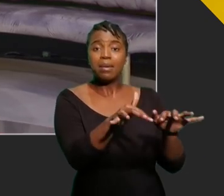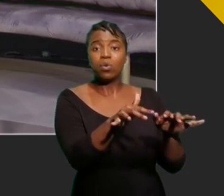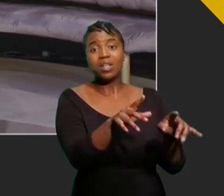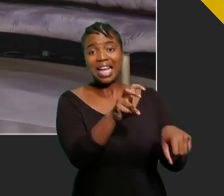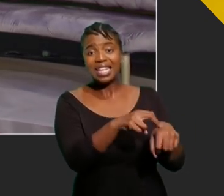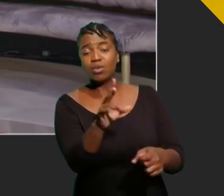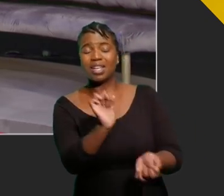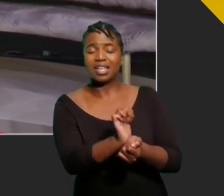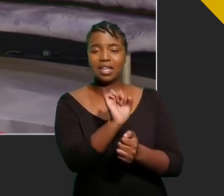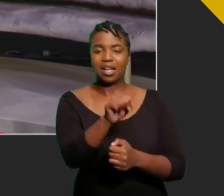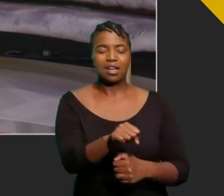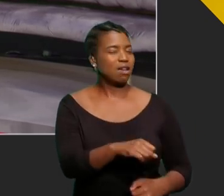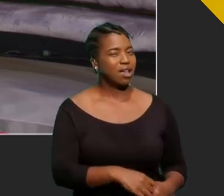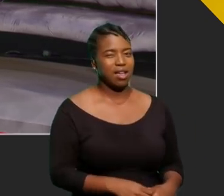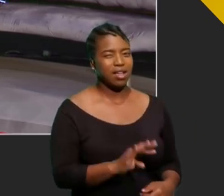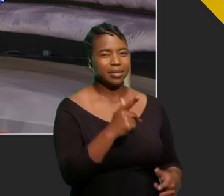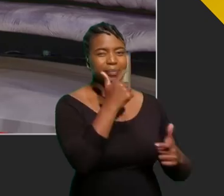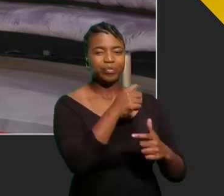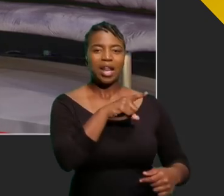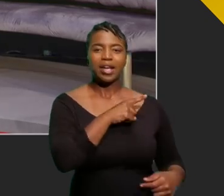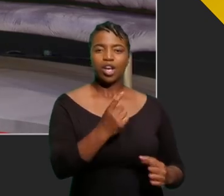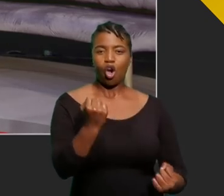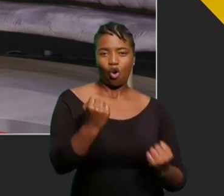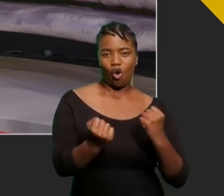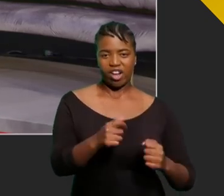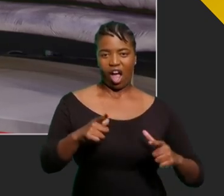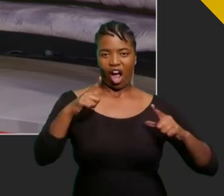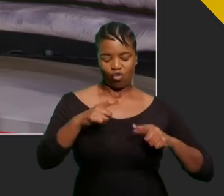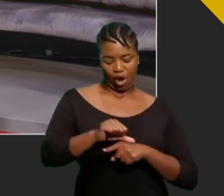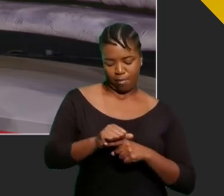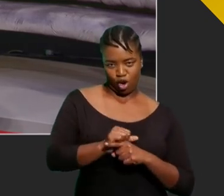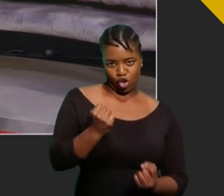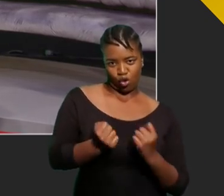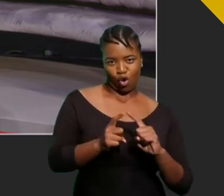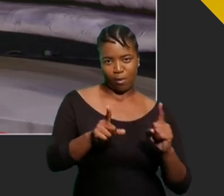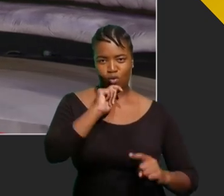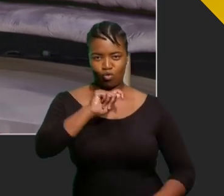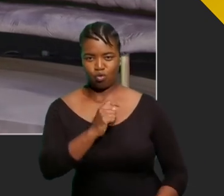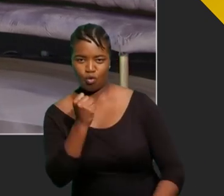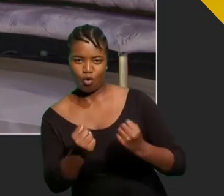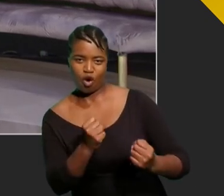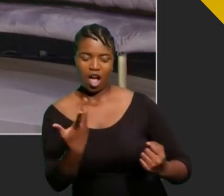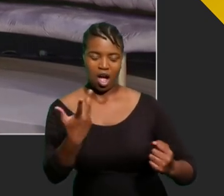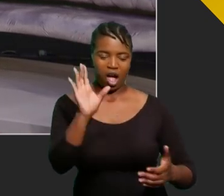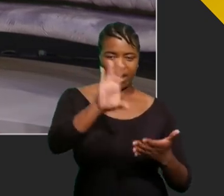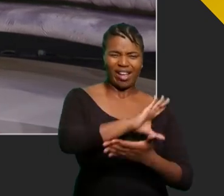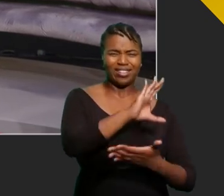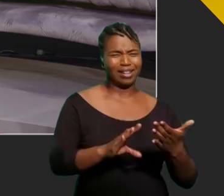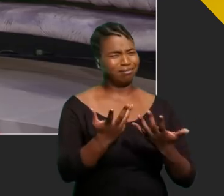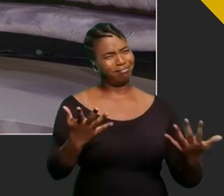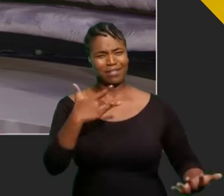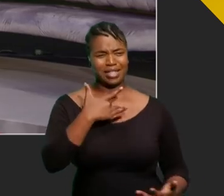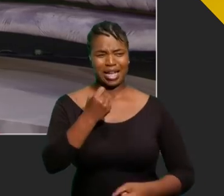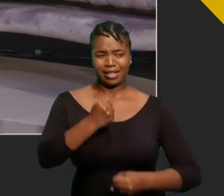same people that might need to be prosecuted. It's like going to a warm-up court to go to court. but you just don't make it to court. It's like, I know, game is cancelled. It feels like a game